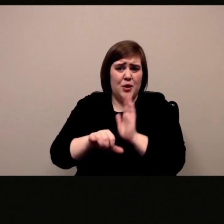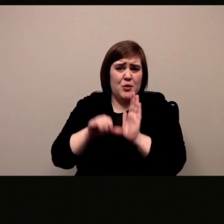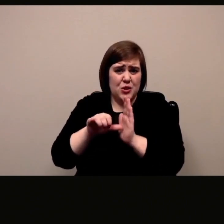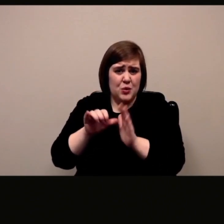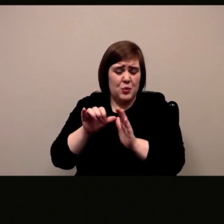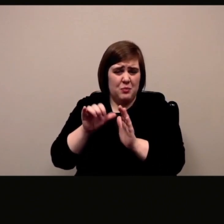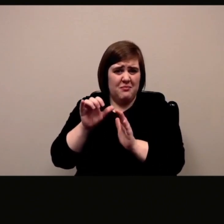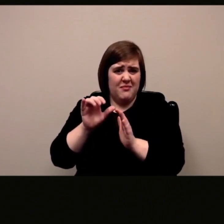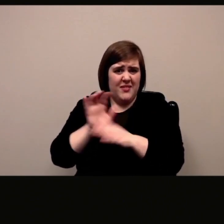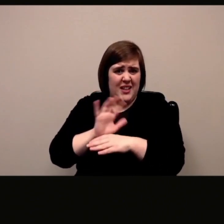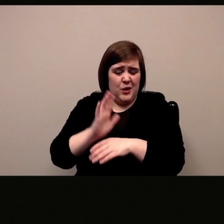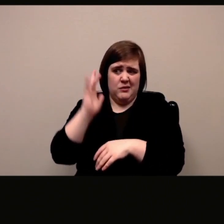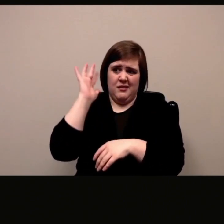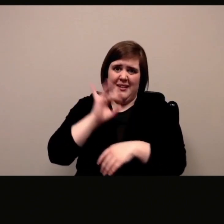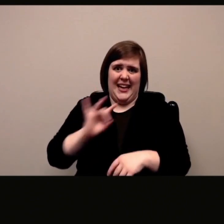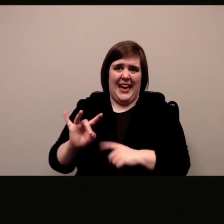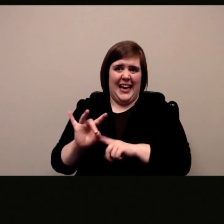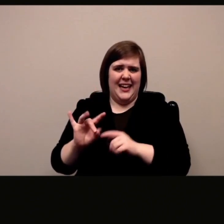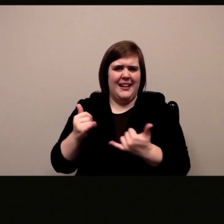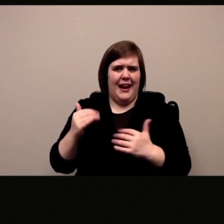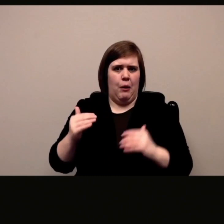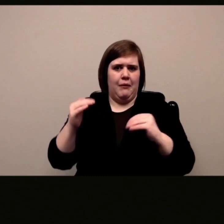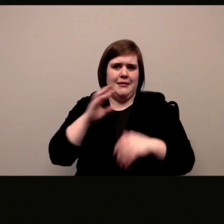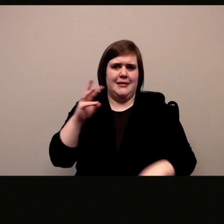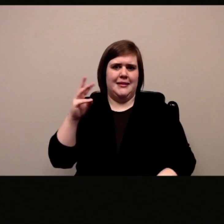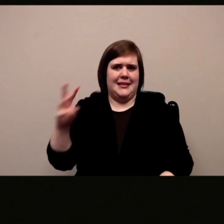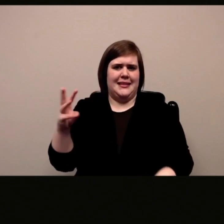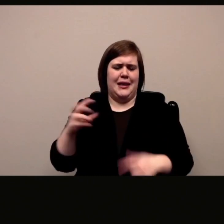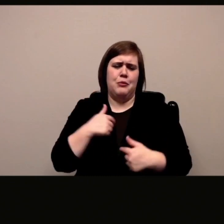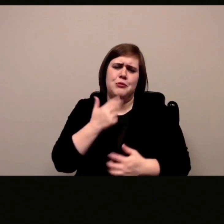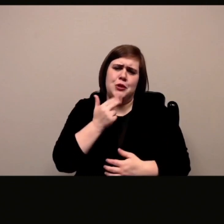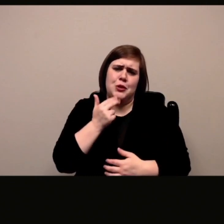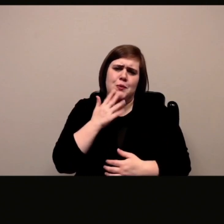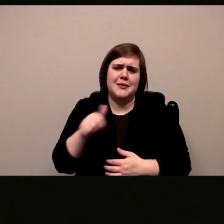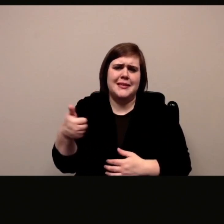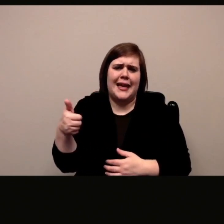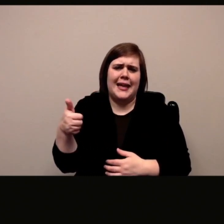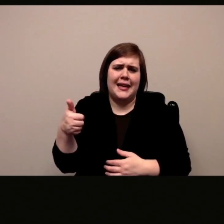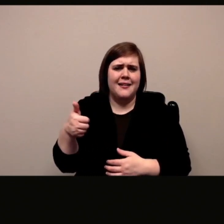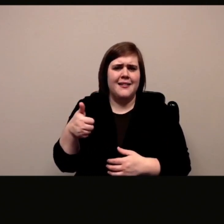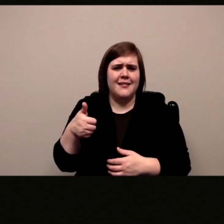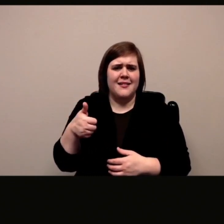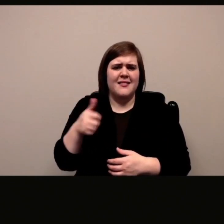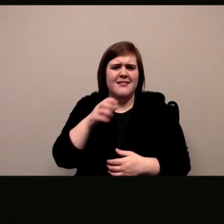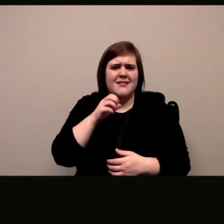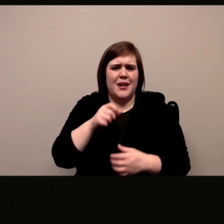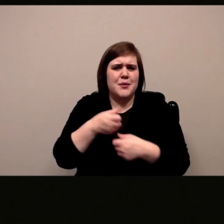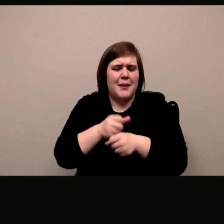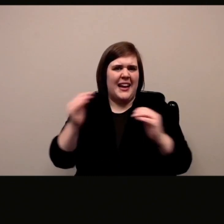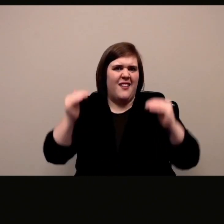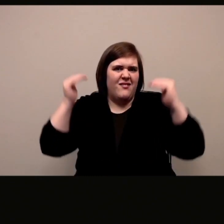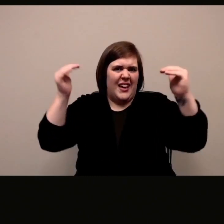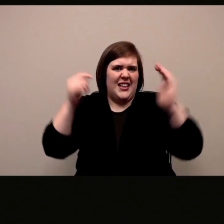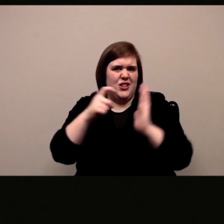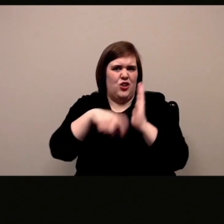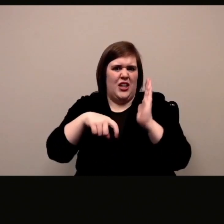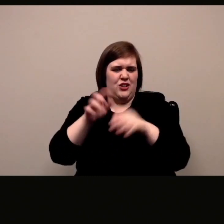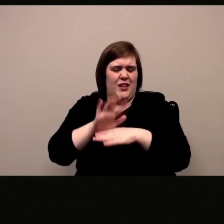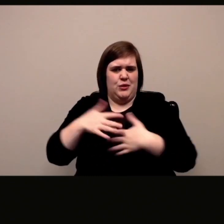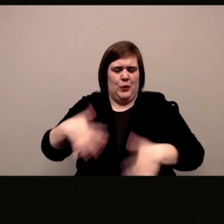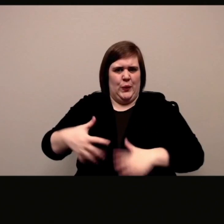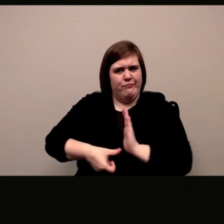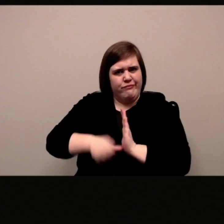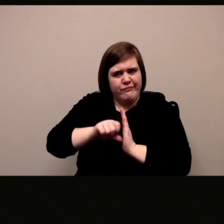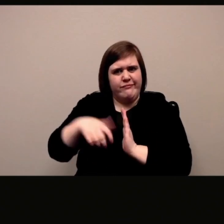16. They used to be really cute because there was a 10-year-old making advanced Scratch videos. But there's resources